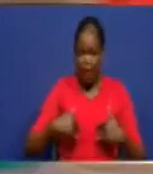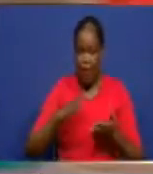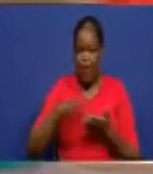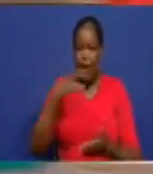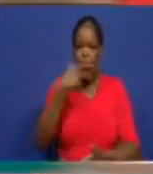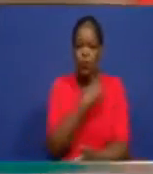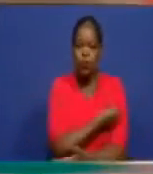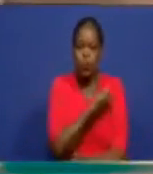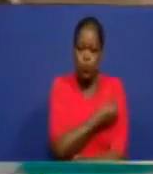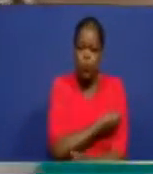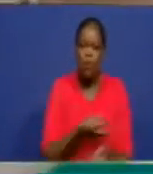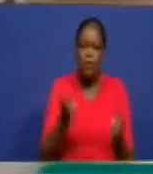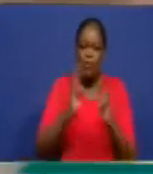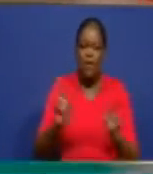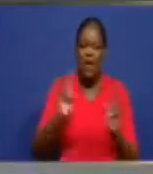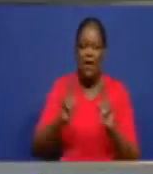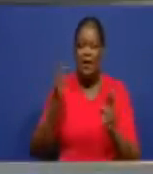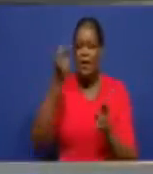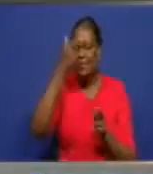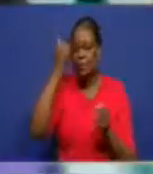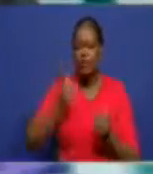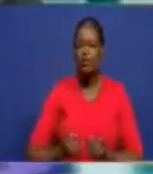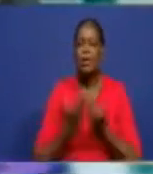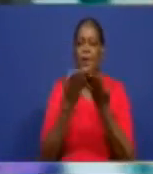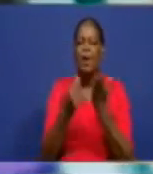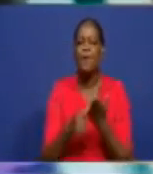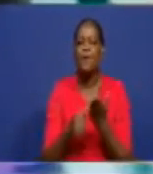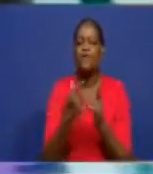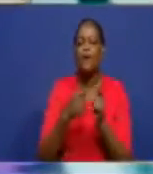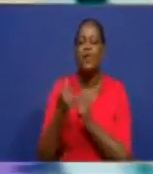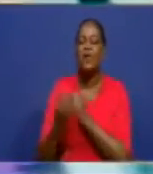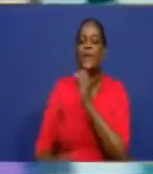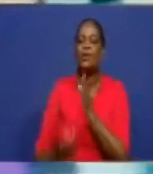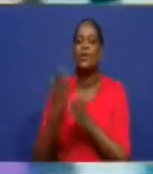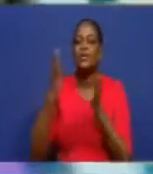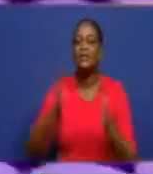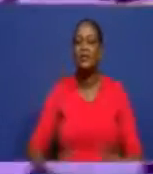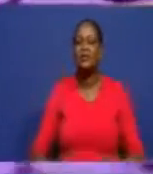vaccines available because of supply problems from other producers,